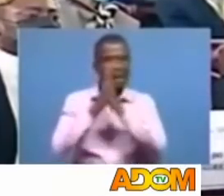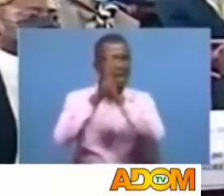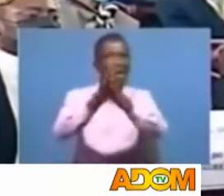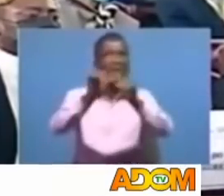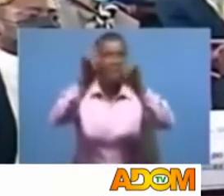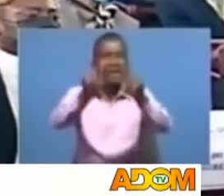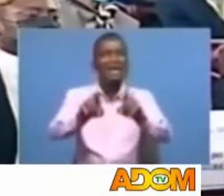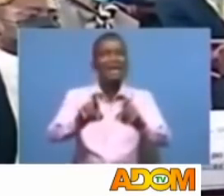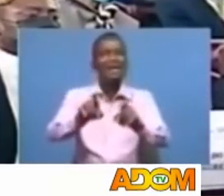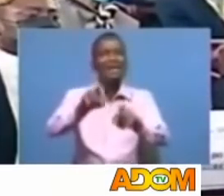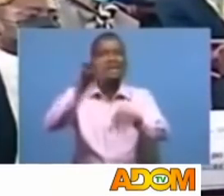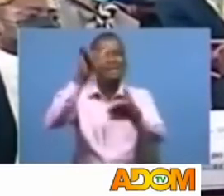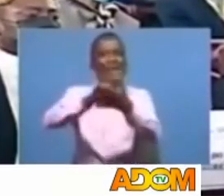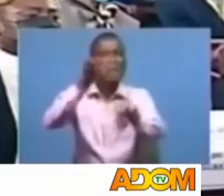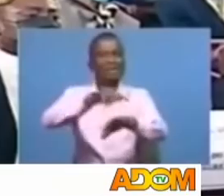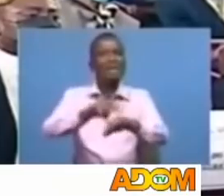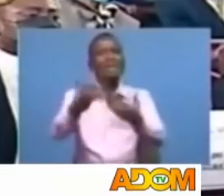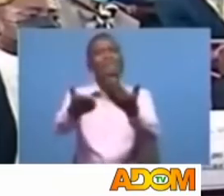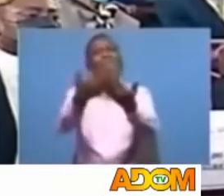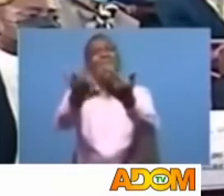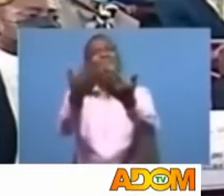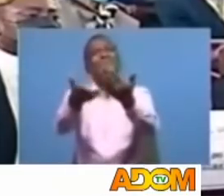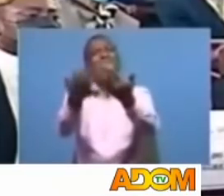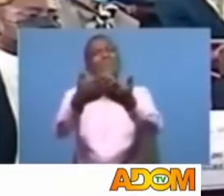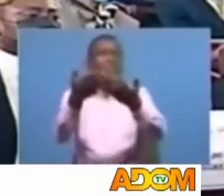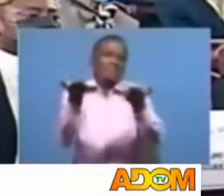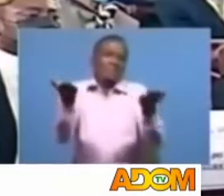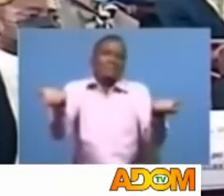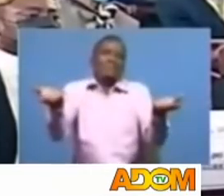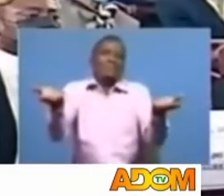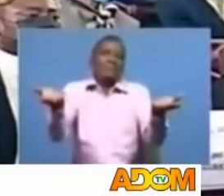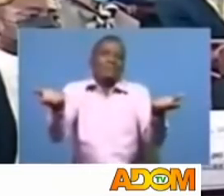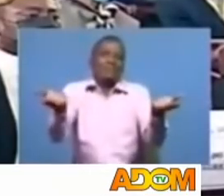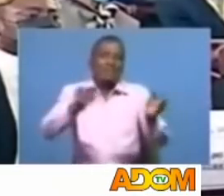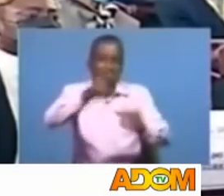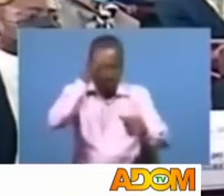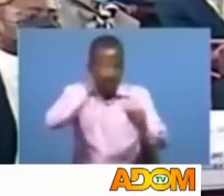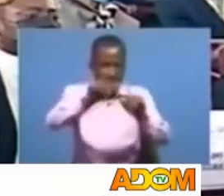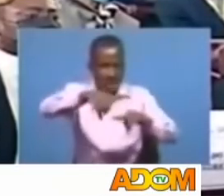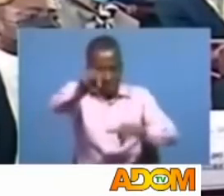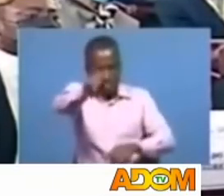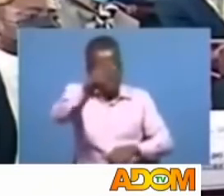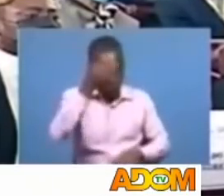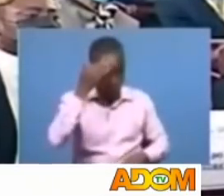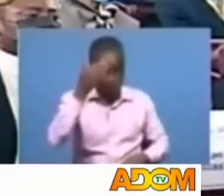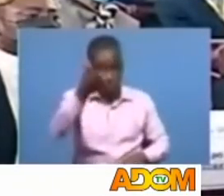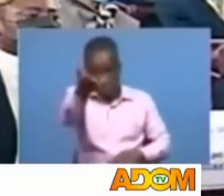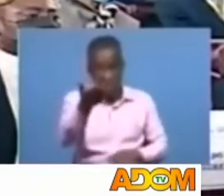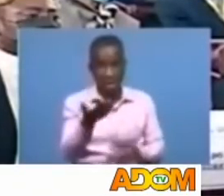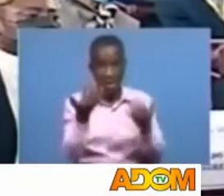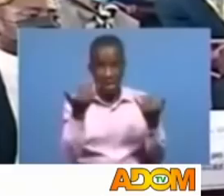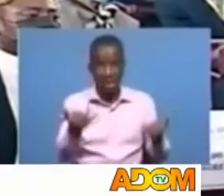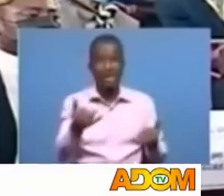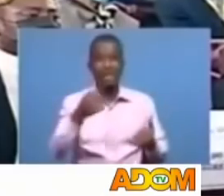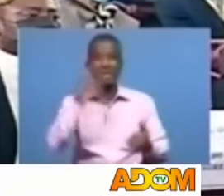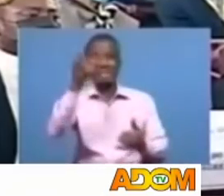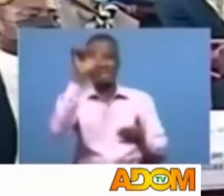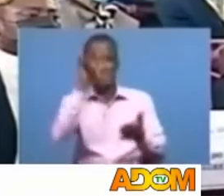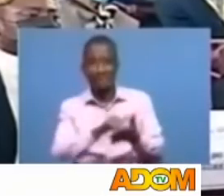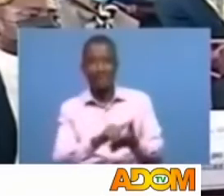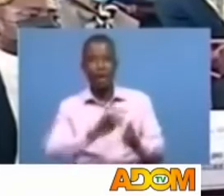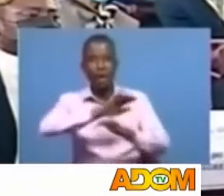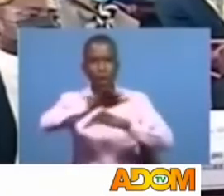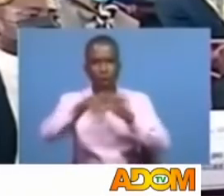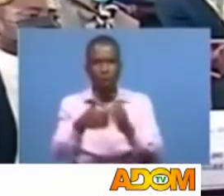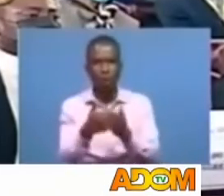of her in cross-examination. I'm sure your ladyship has not forgotten that bridge. And in that context, your ladyship had said that